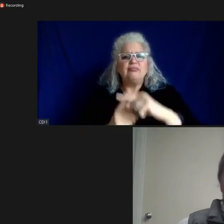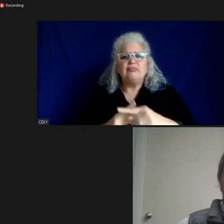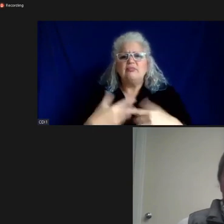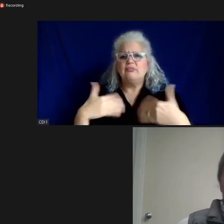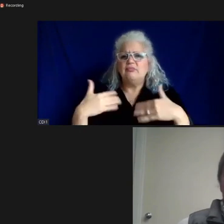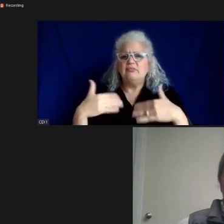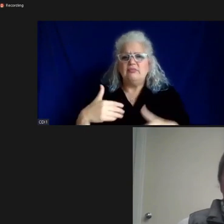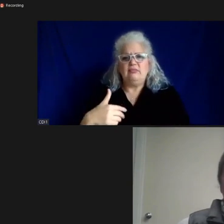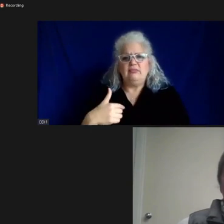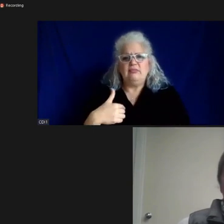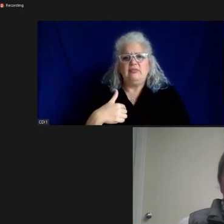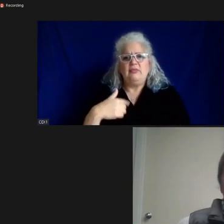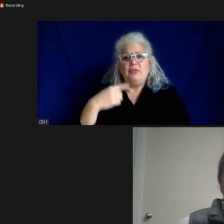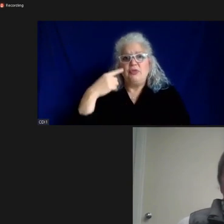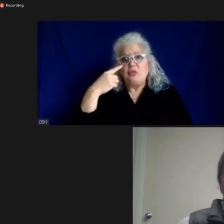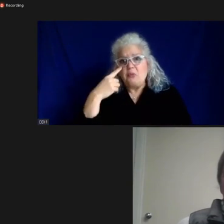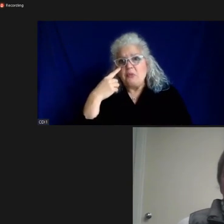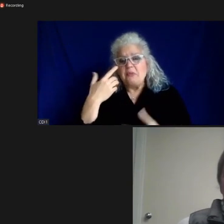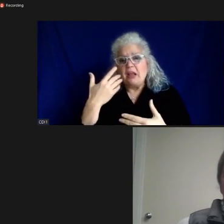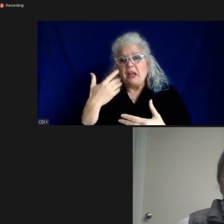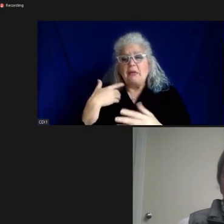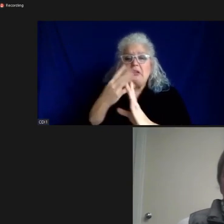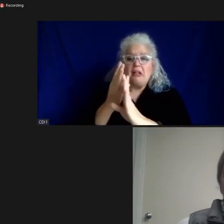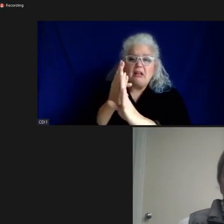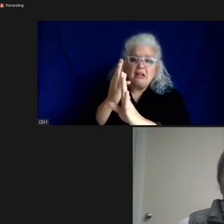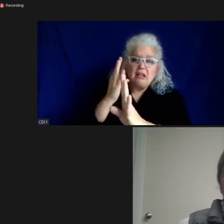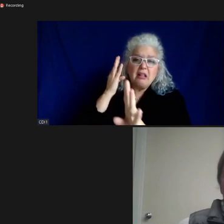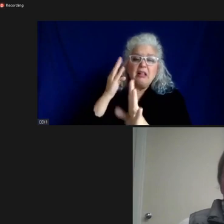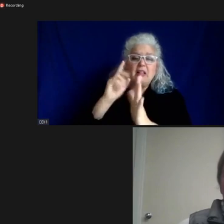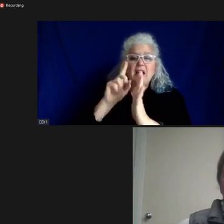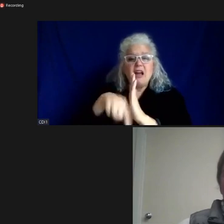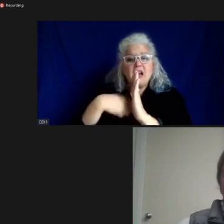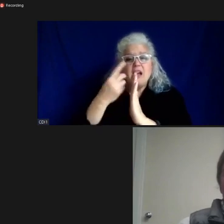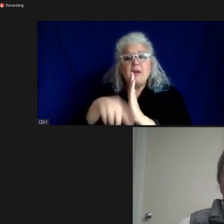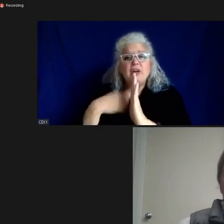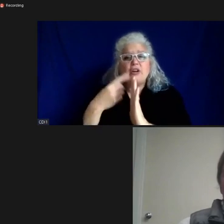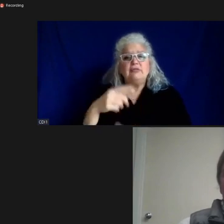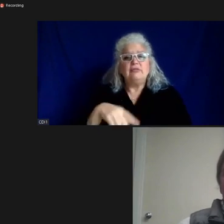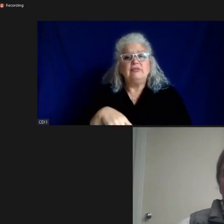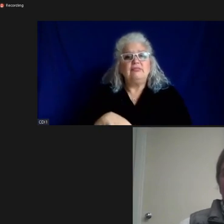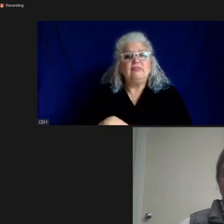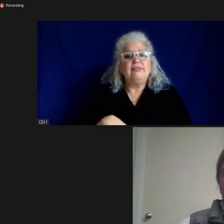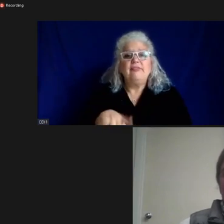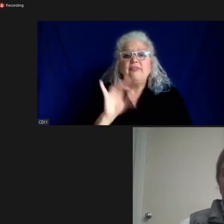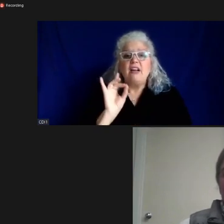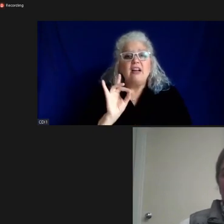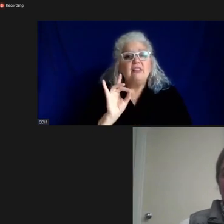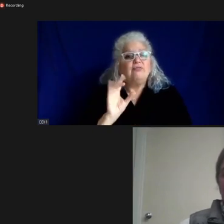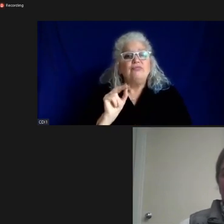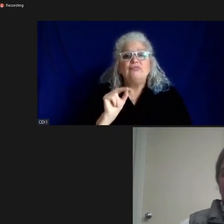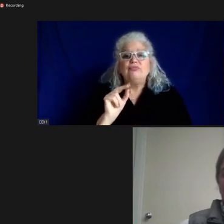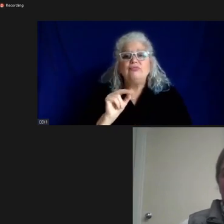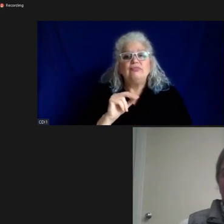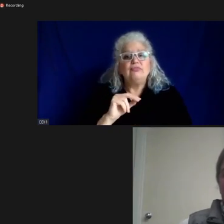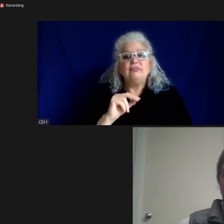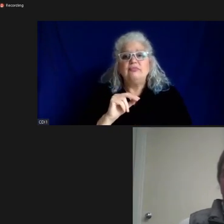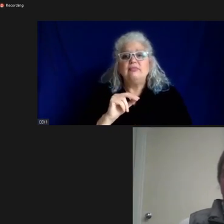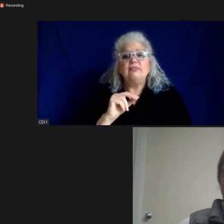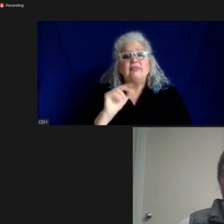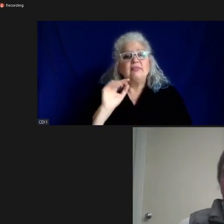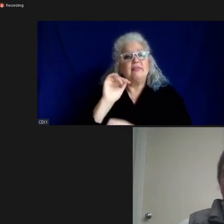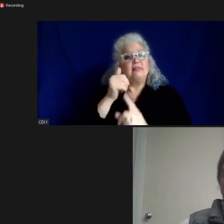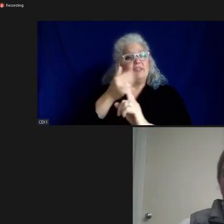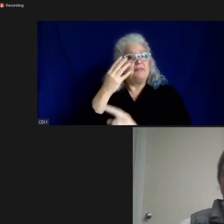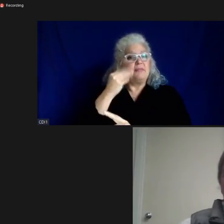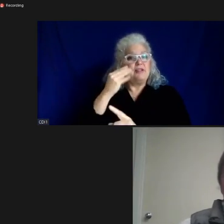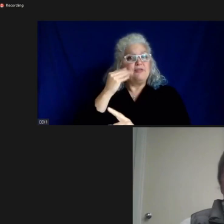and hours and hours, but going through the Civic Center to the back area, where